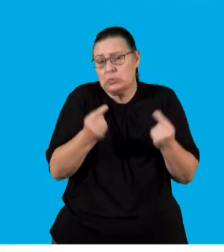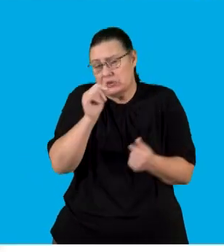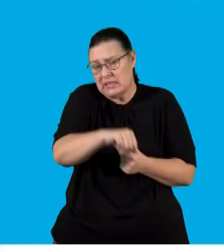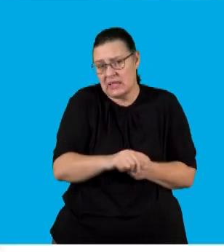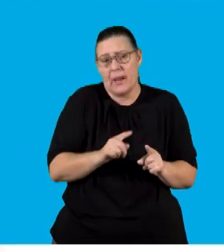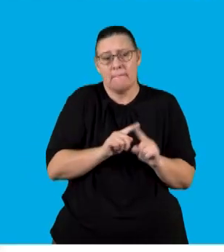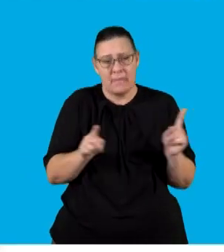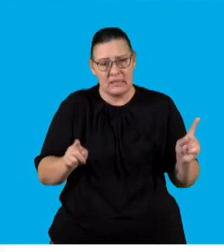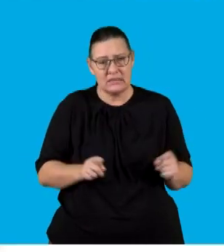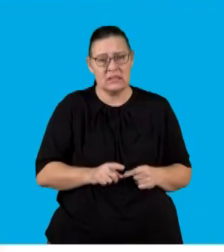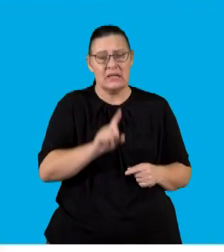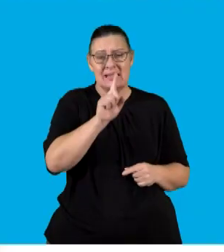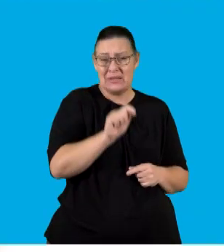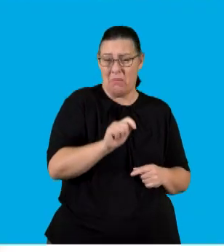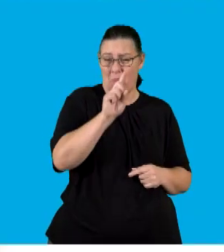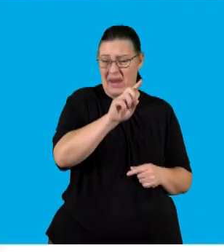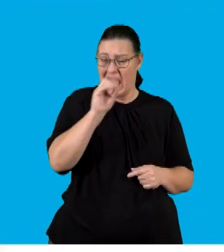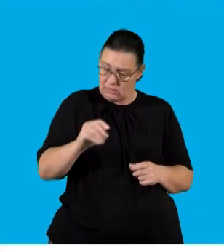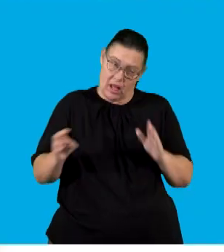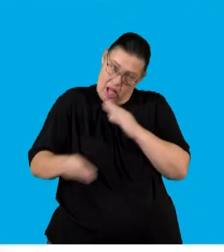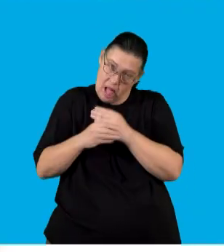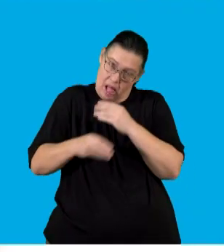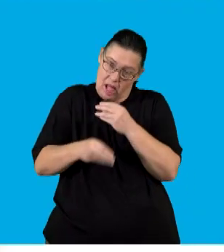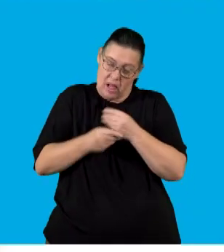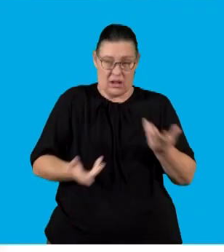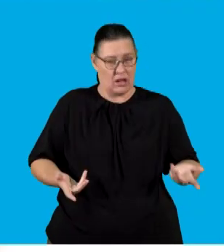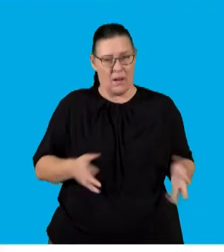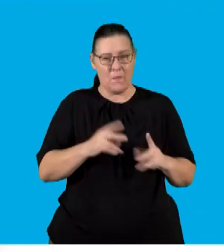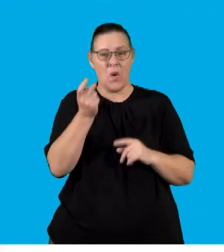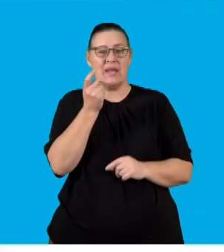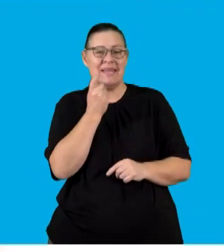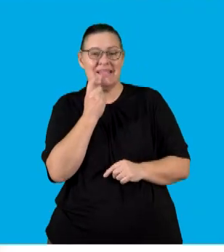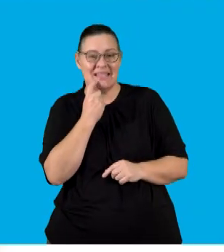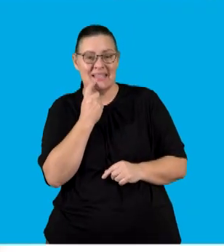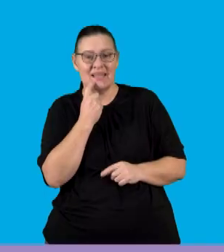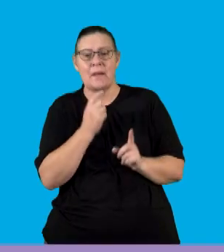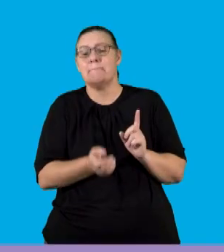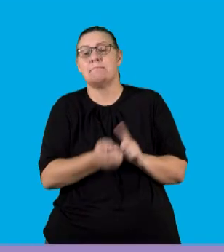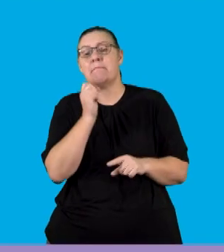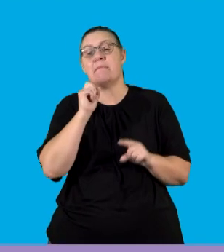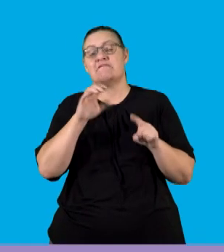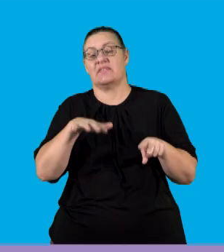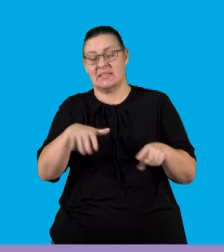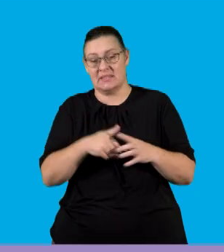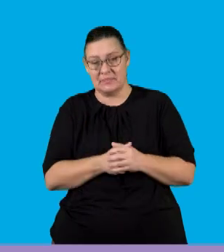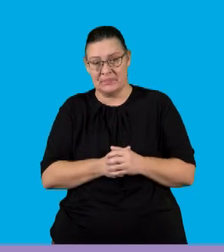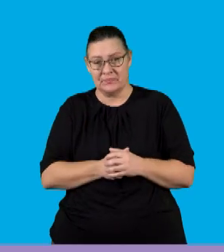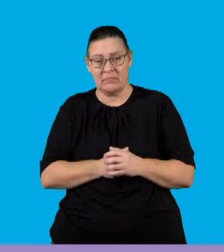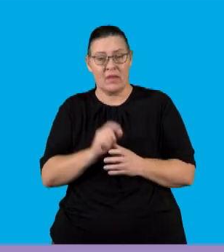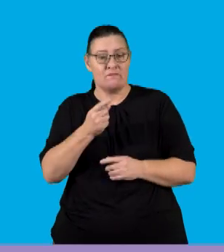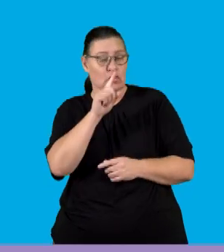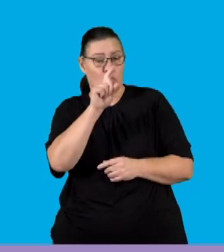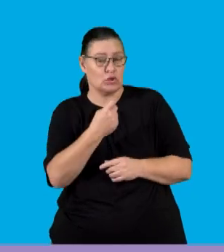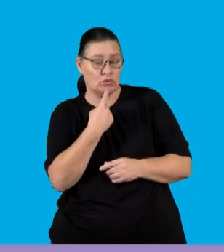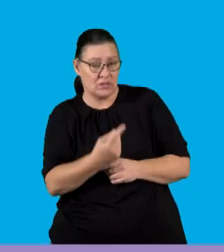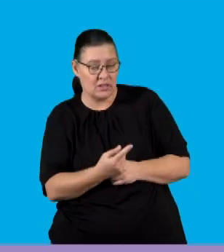could do that, but what about term 100? Let's find an easier way to find that 15th term. The first question that